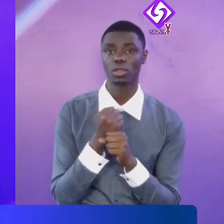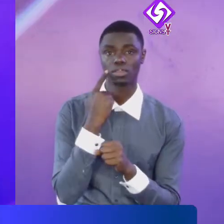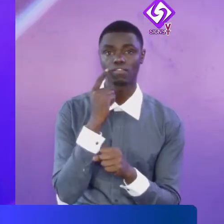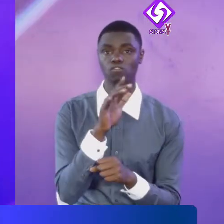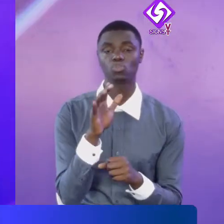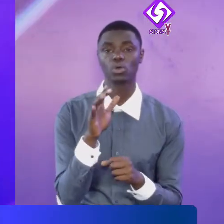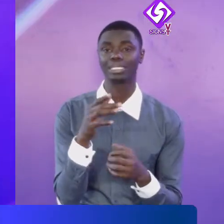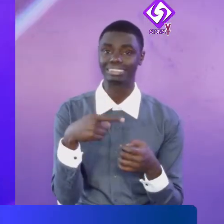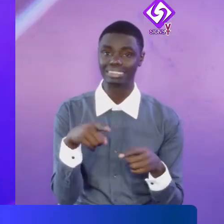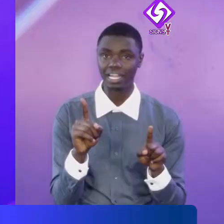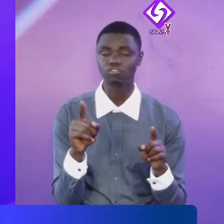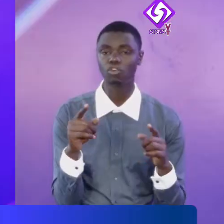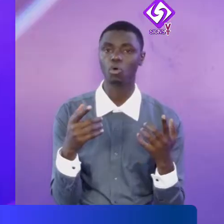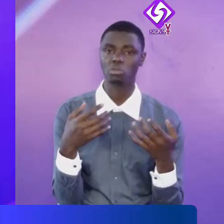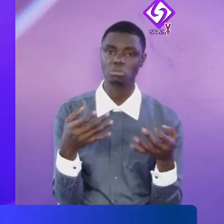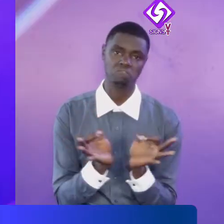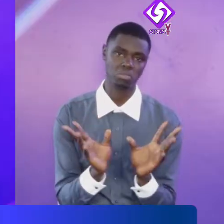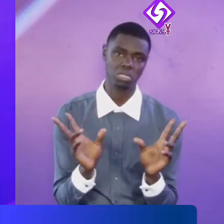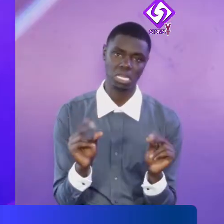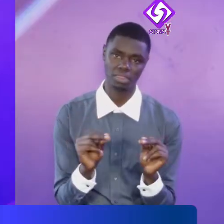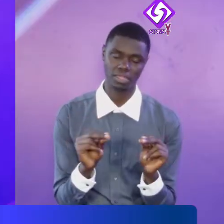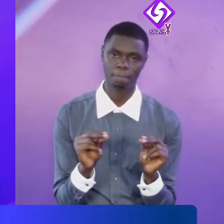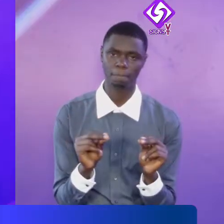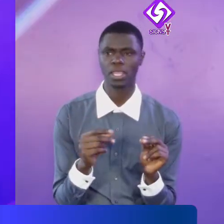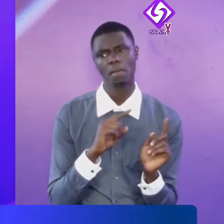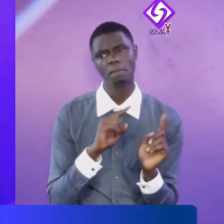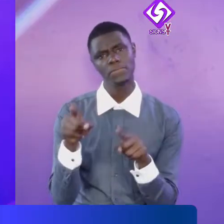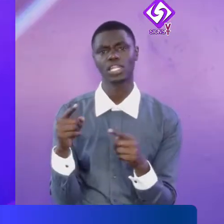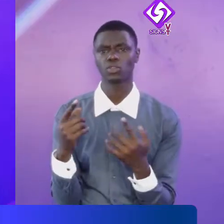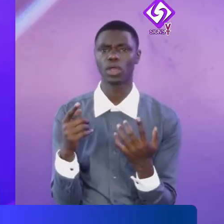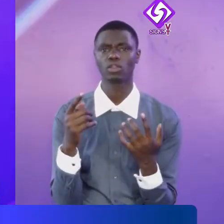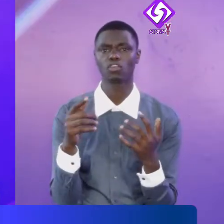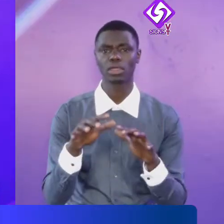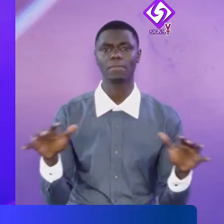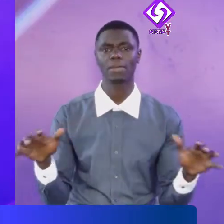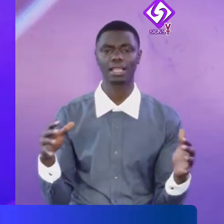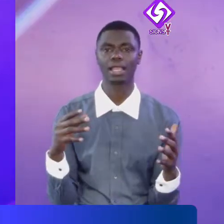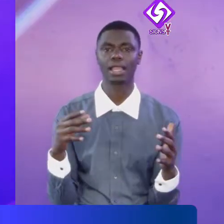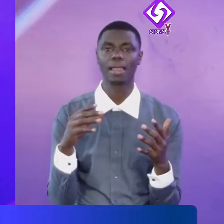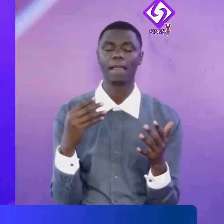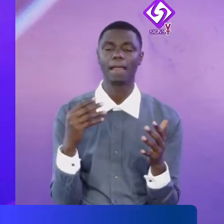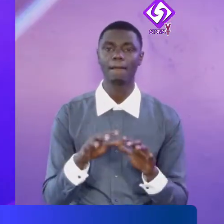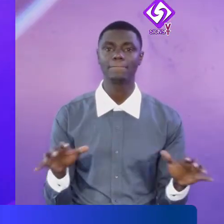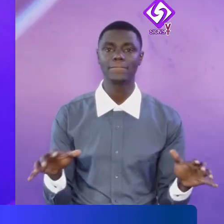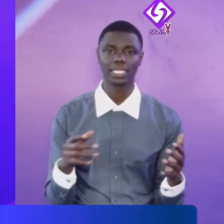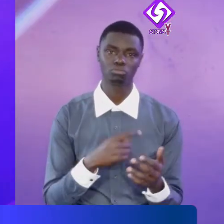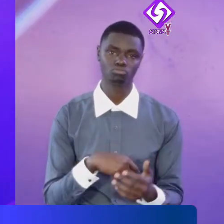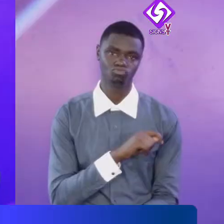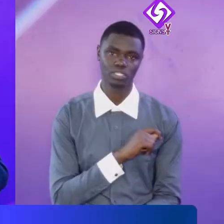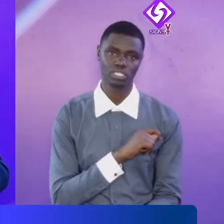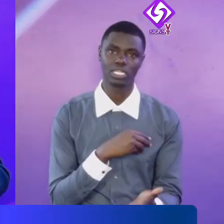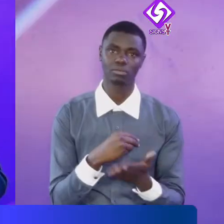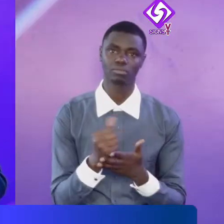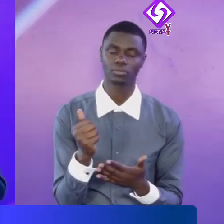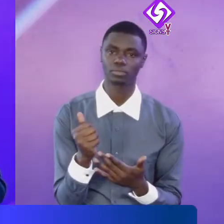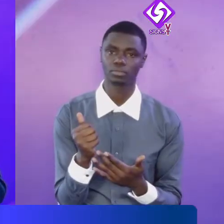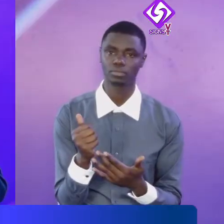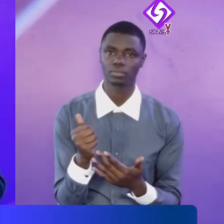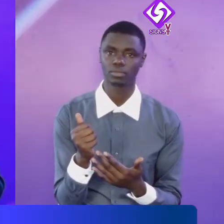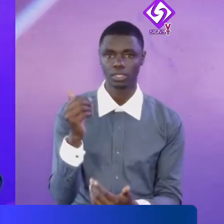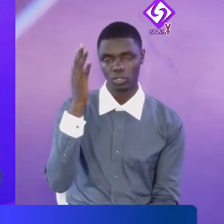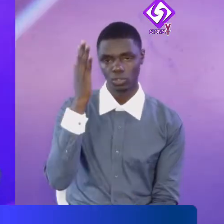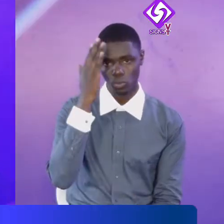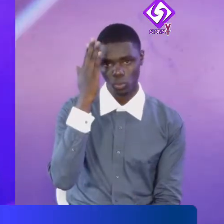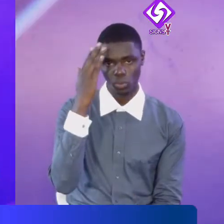yourself. So what I did was, I went to one of the black markets in Spain and bought what is called the Nigerian belt. You know what a Nigerian belt